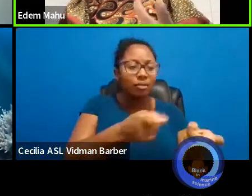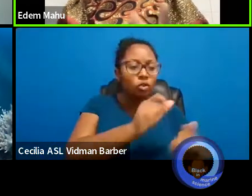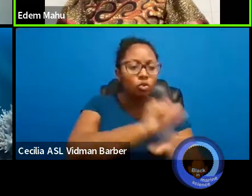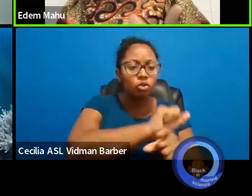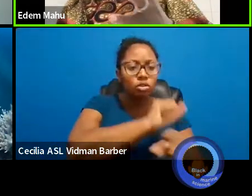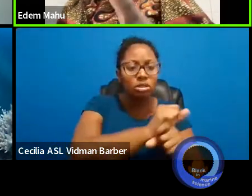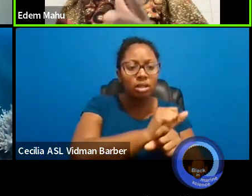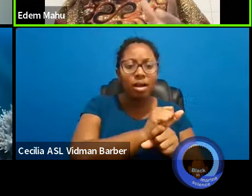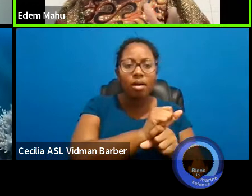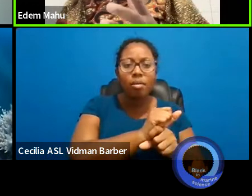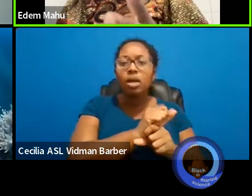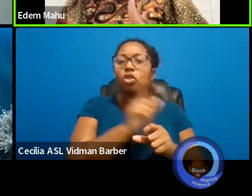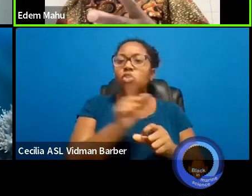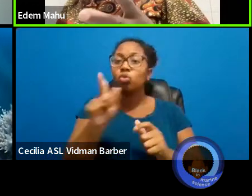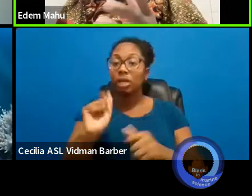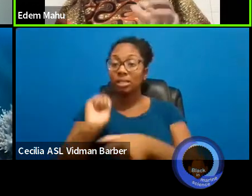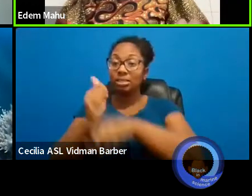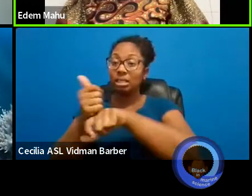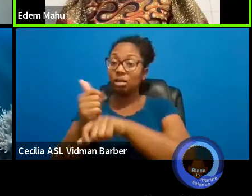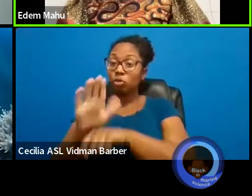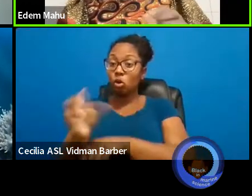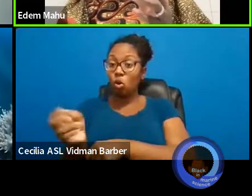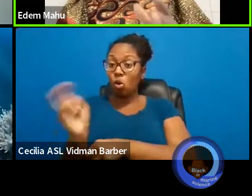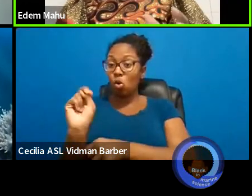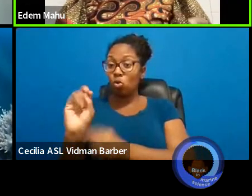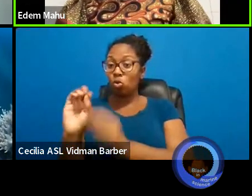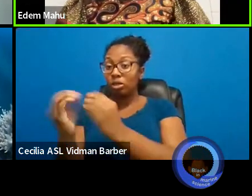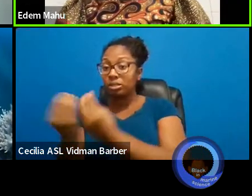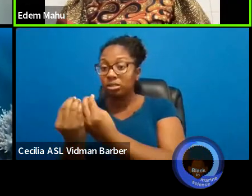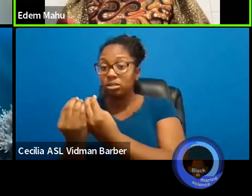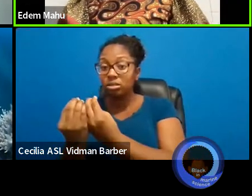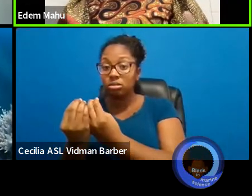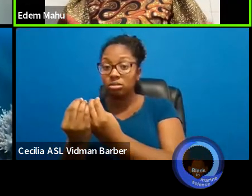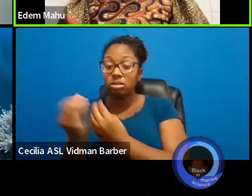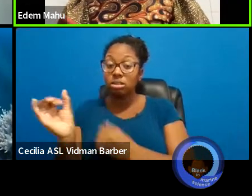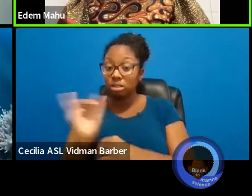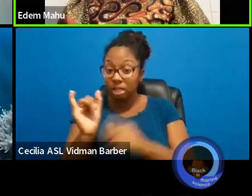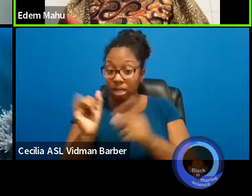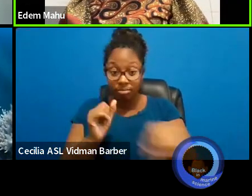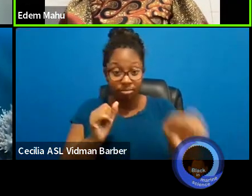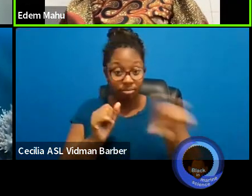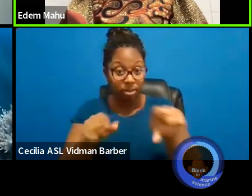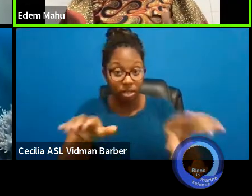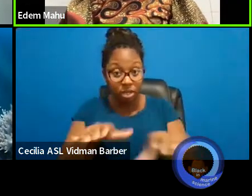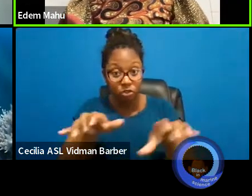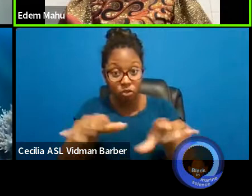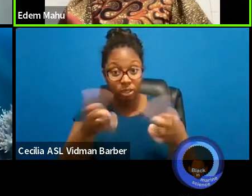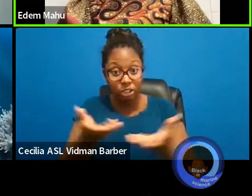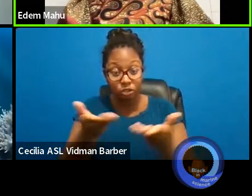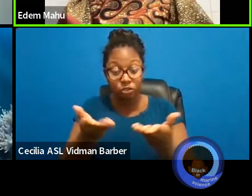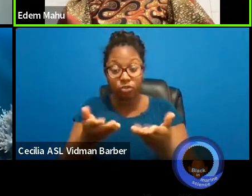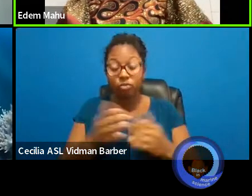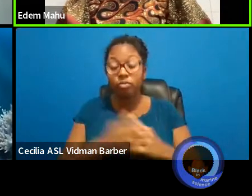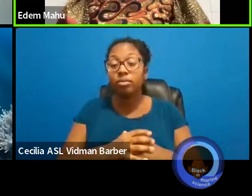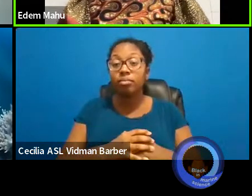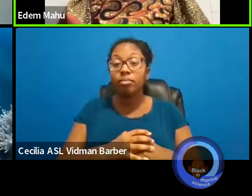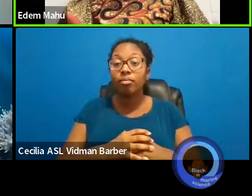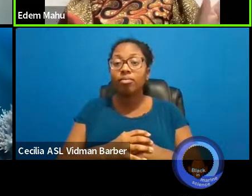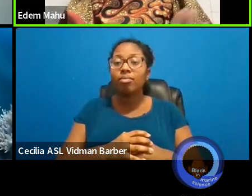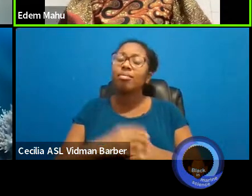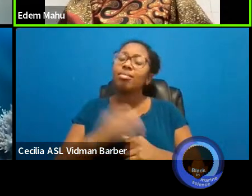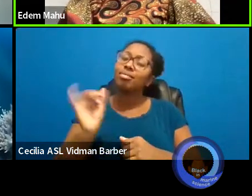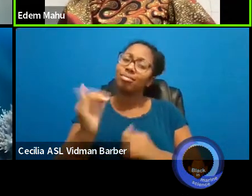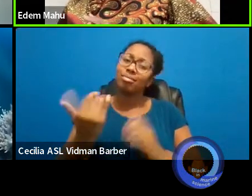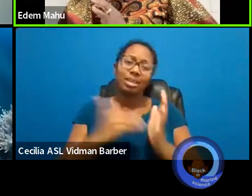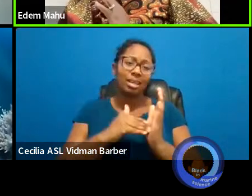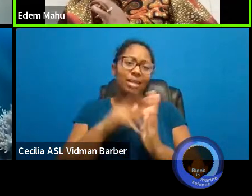own organization, like what some of the panel members here are doing, and just be resilient.